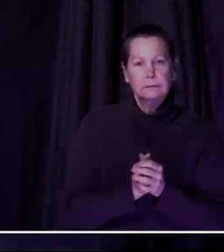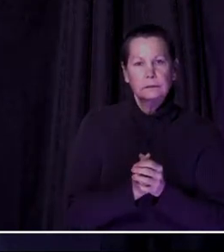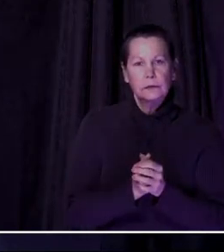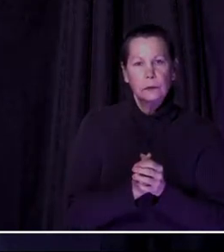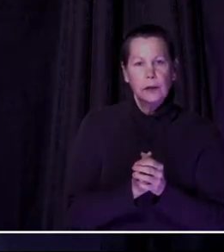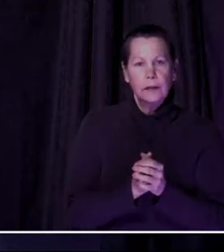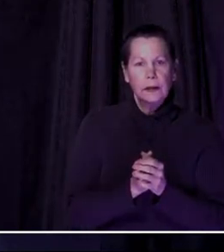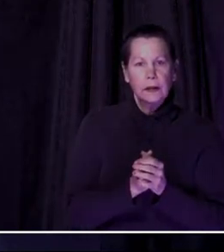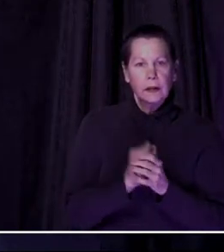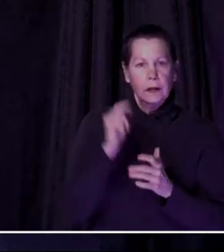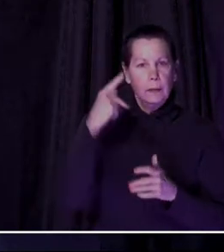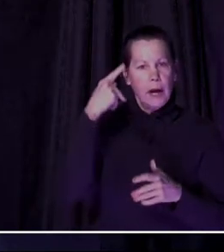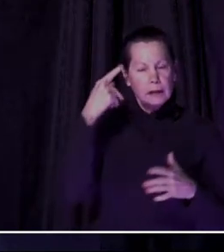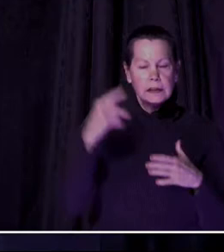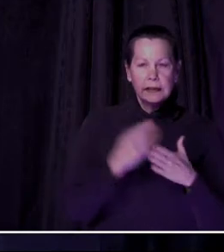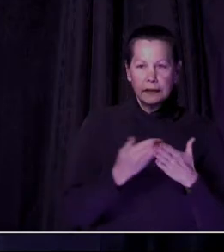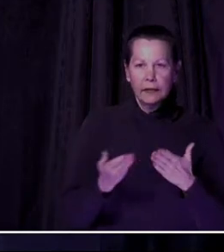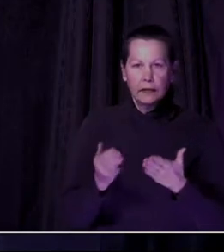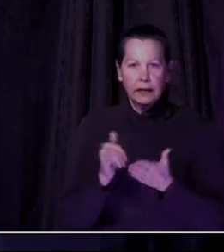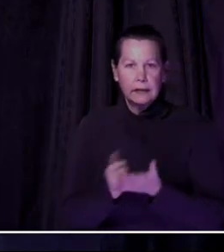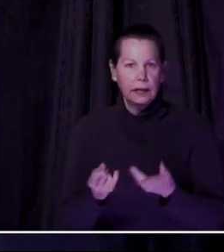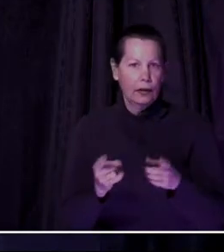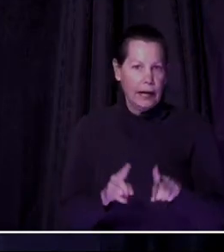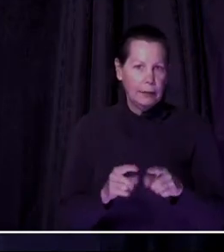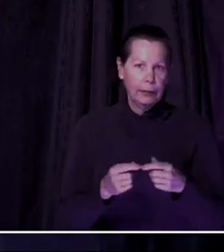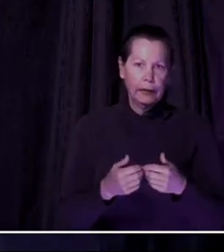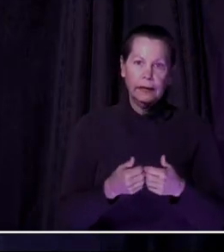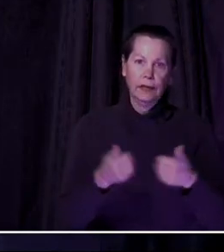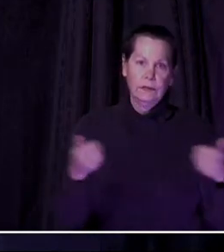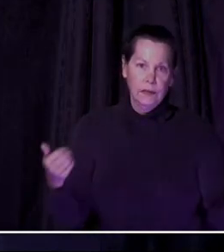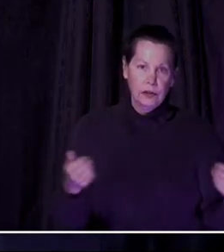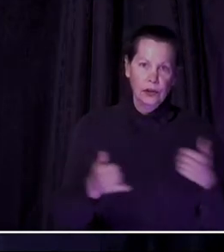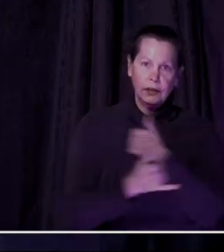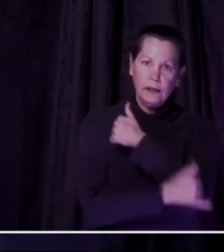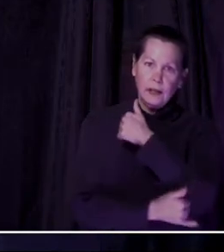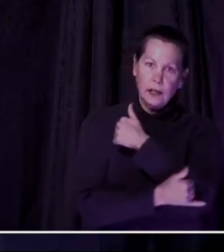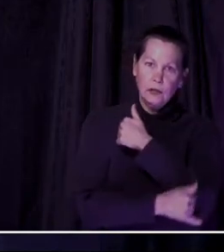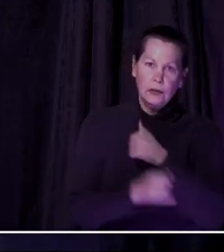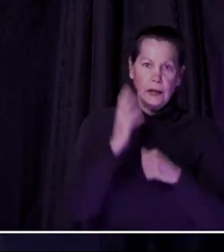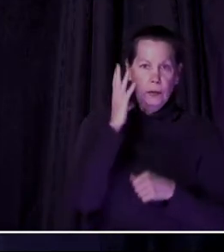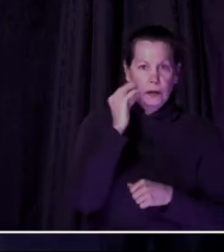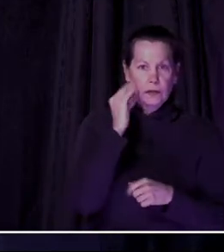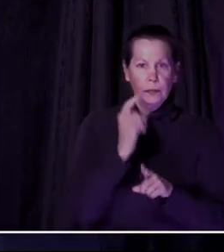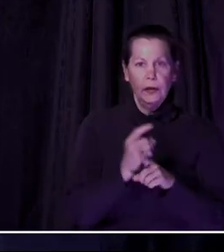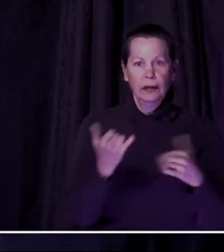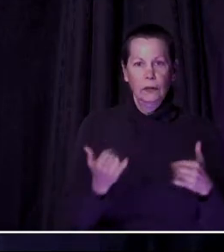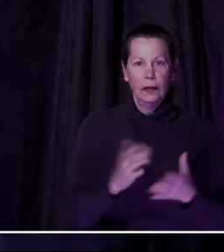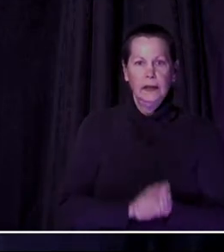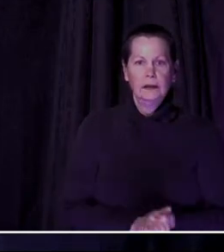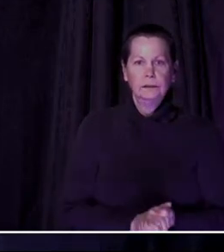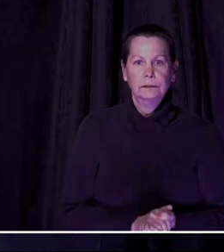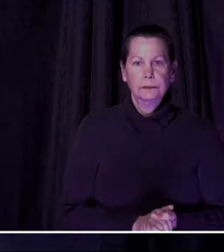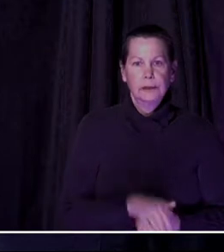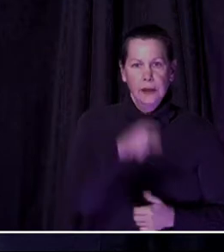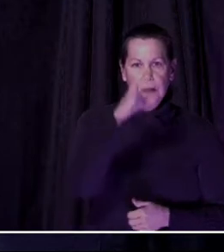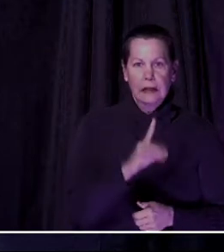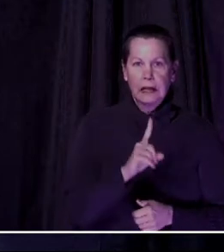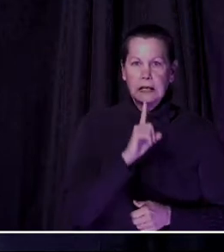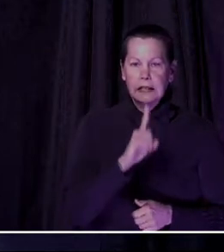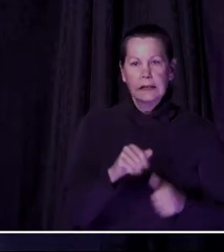political things that's going on, even with some of the division that the country is experiencing right now, God is